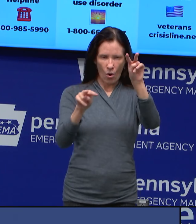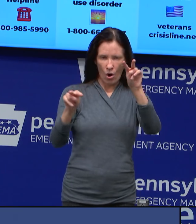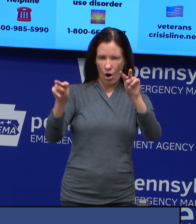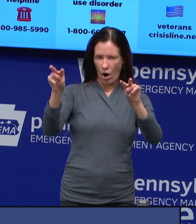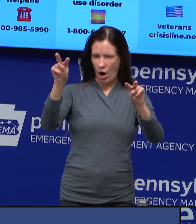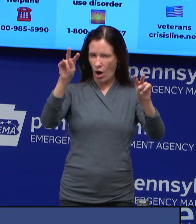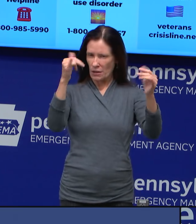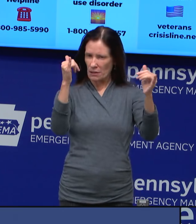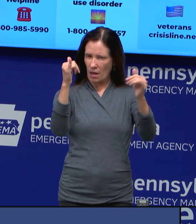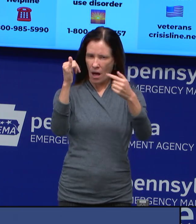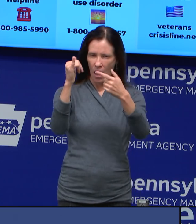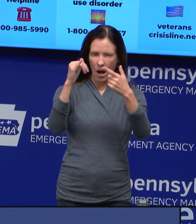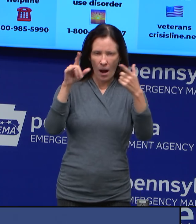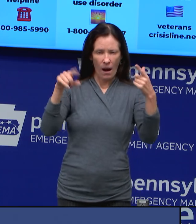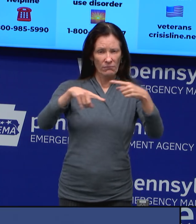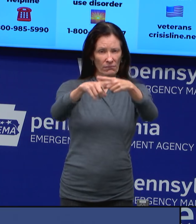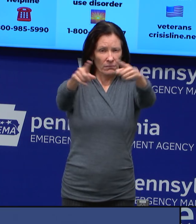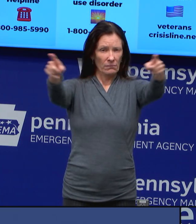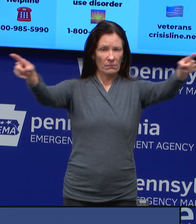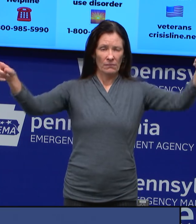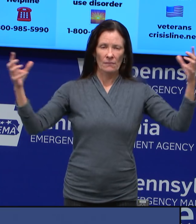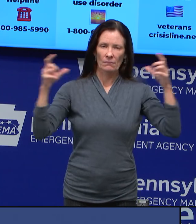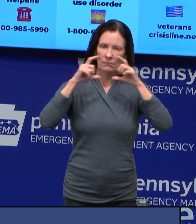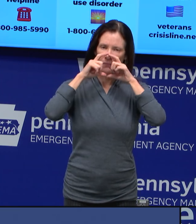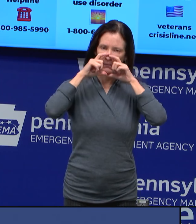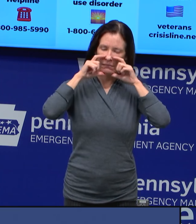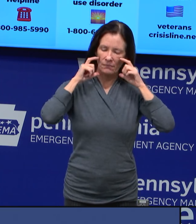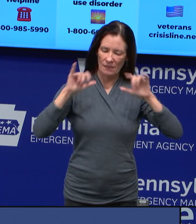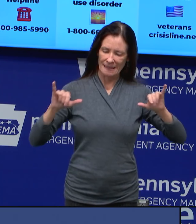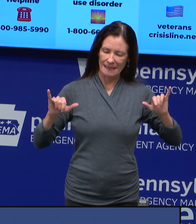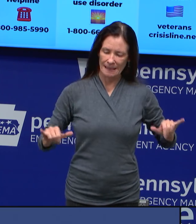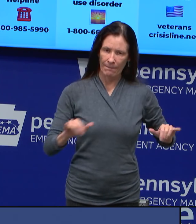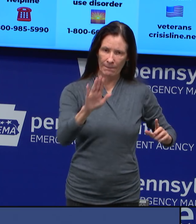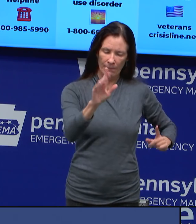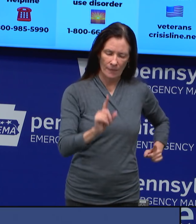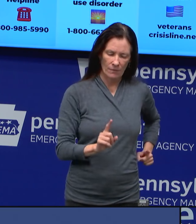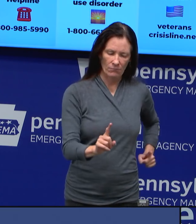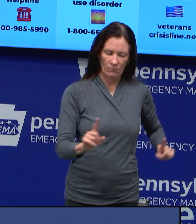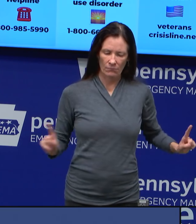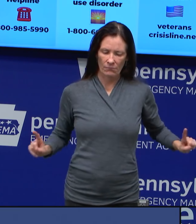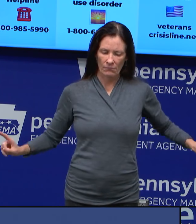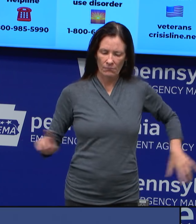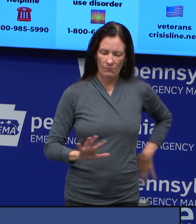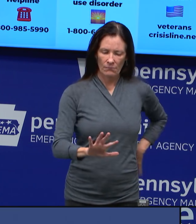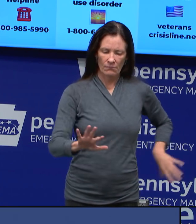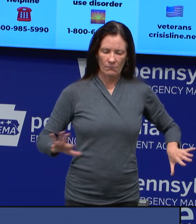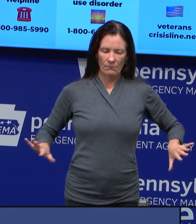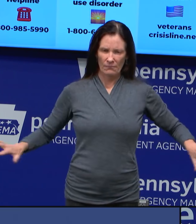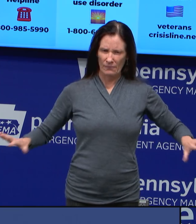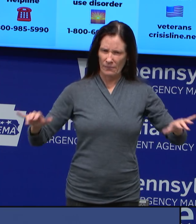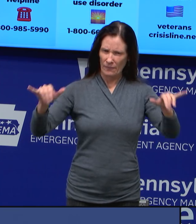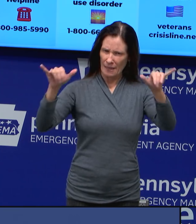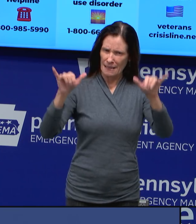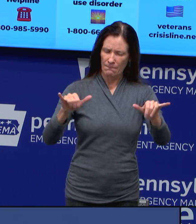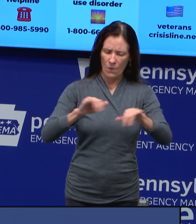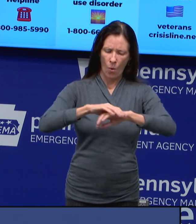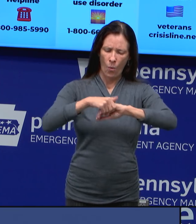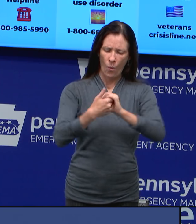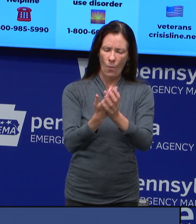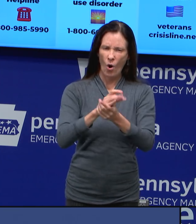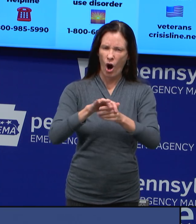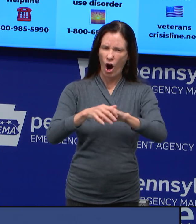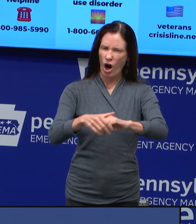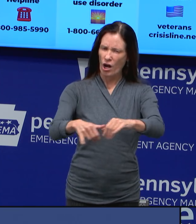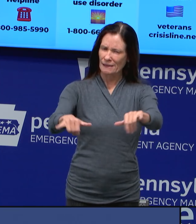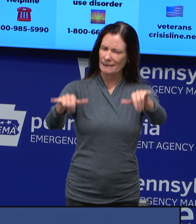still want people to practice as much social distancing as they can. We want people to wash their hands and go through the other measures that we talk about